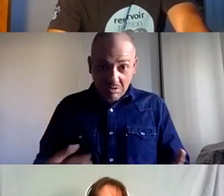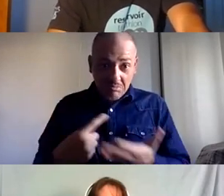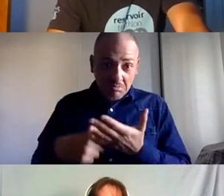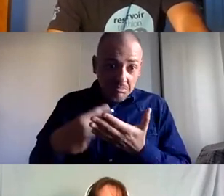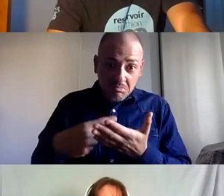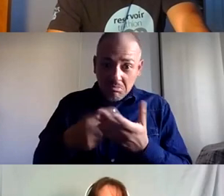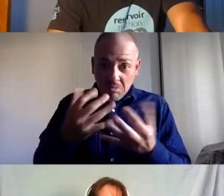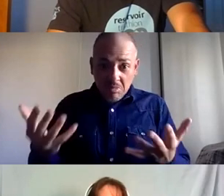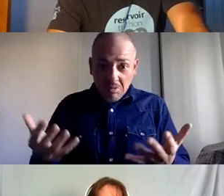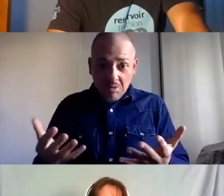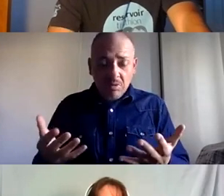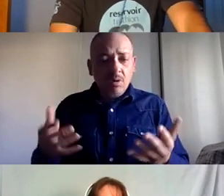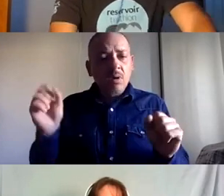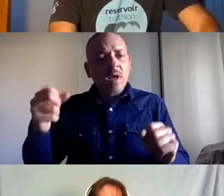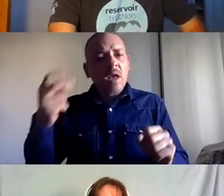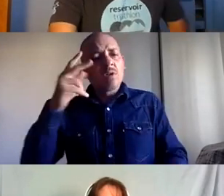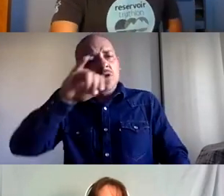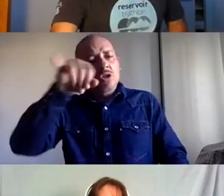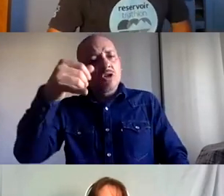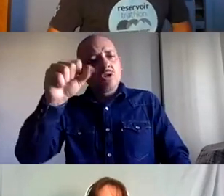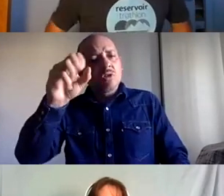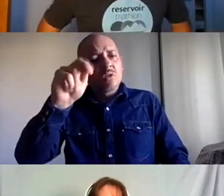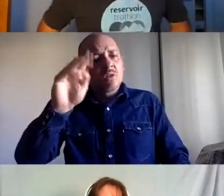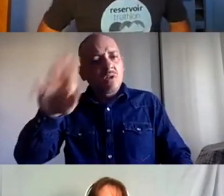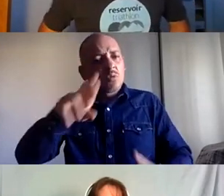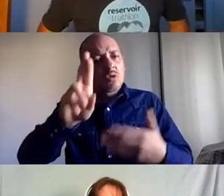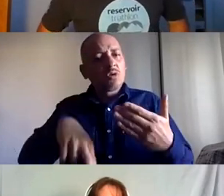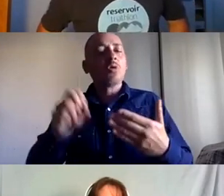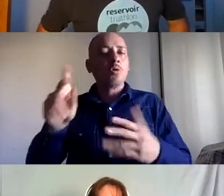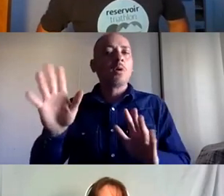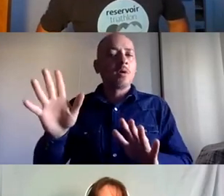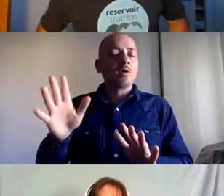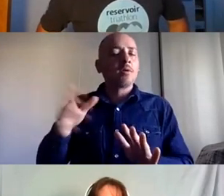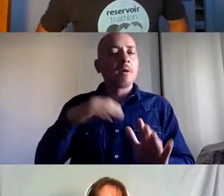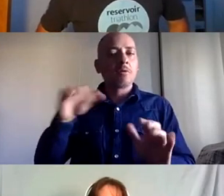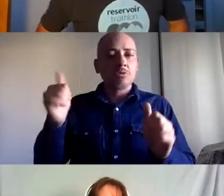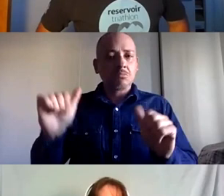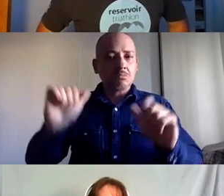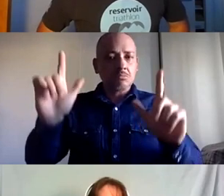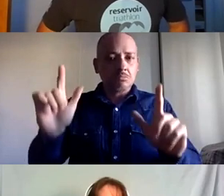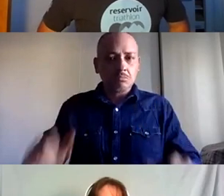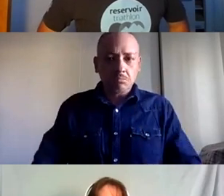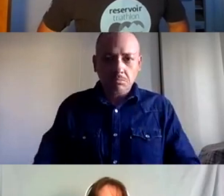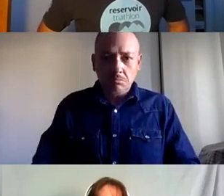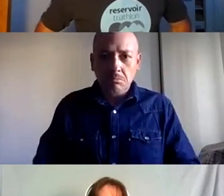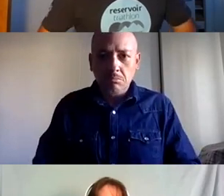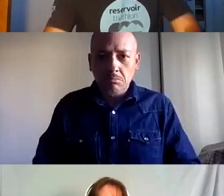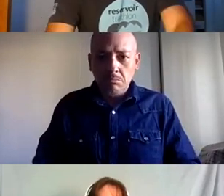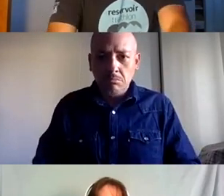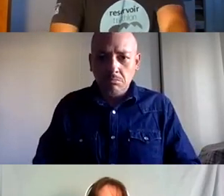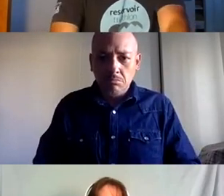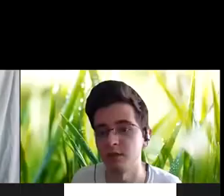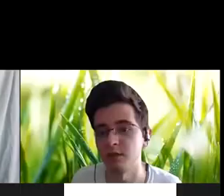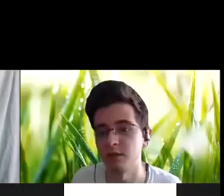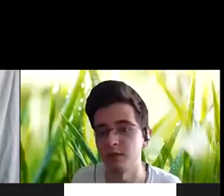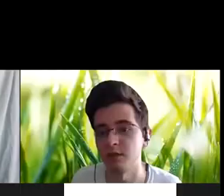anything? Can we see Jason's results? Right. So I'll just, You can share. yeah, Cool. let me